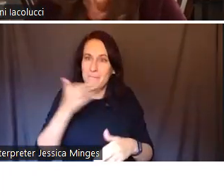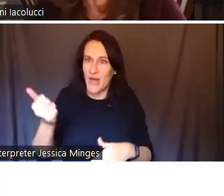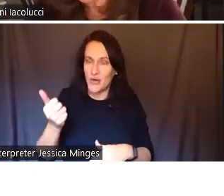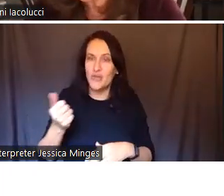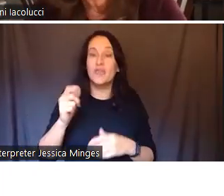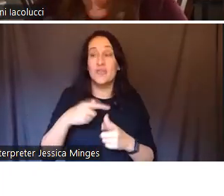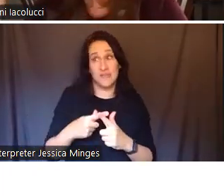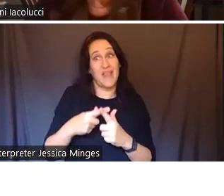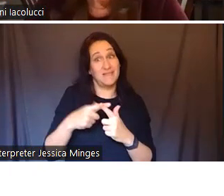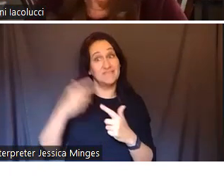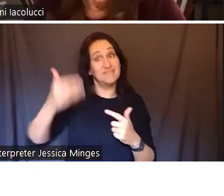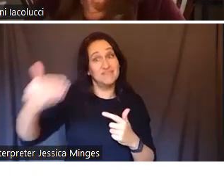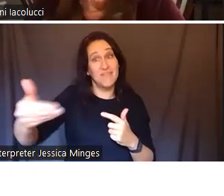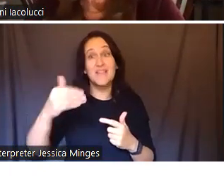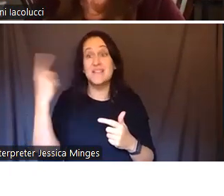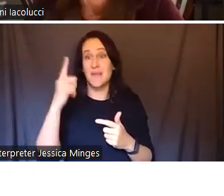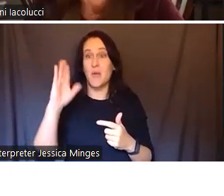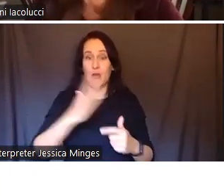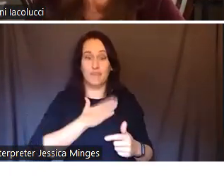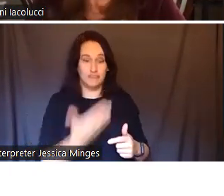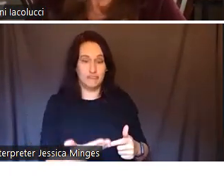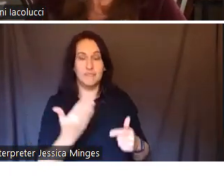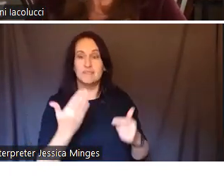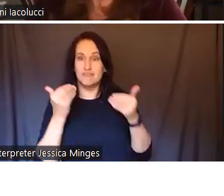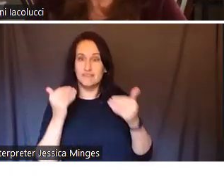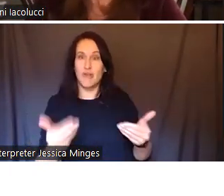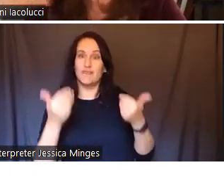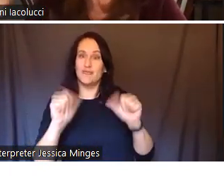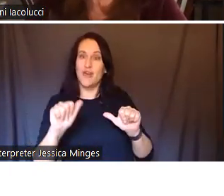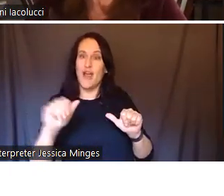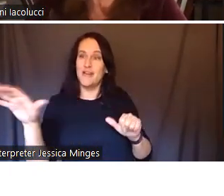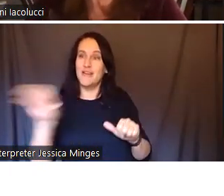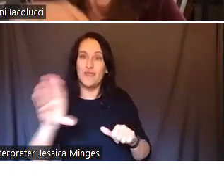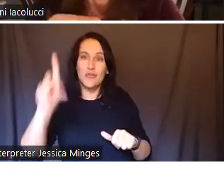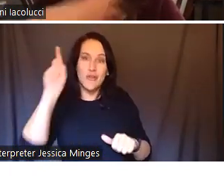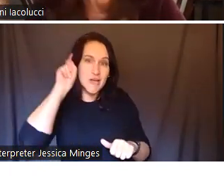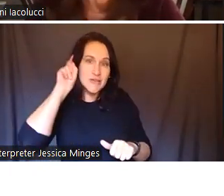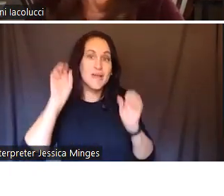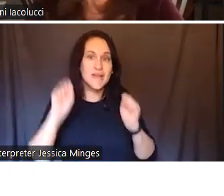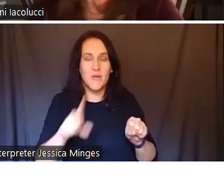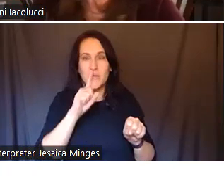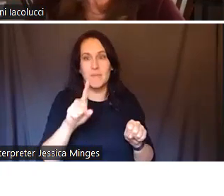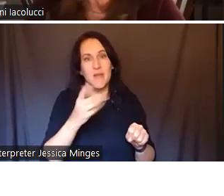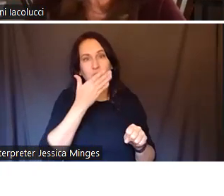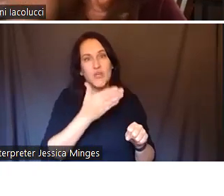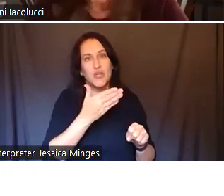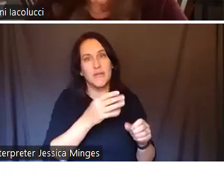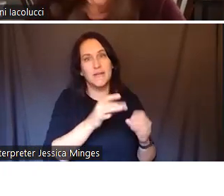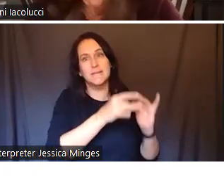prompt someone to finally make the move to go and try and get a hearing aid. So it can end up being a segue to a more